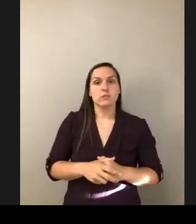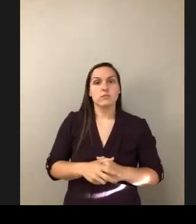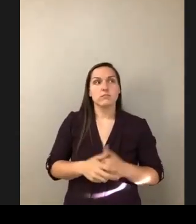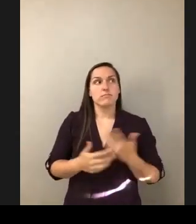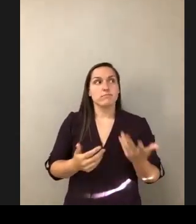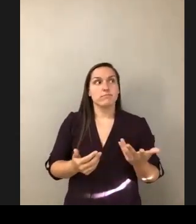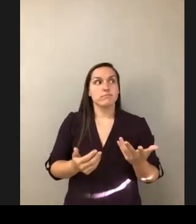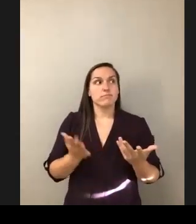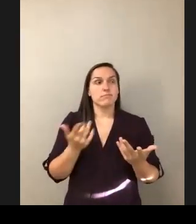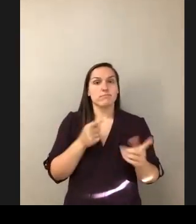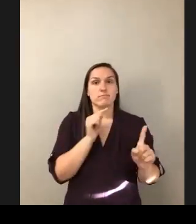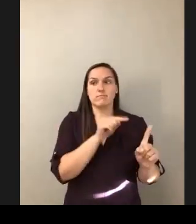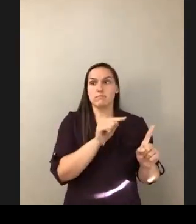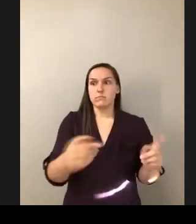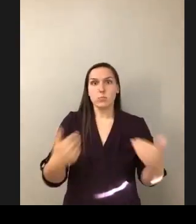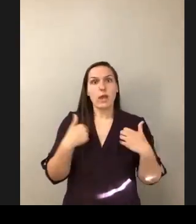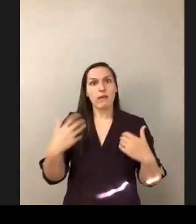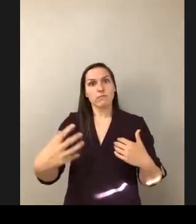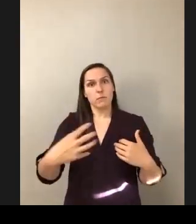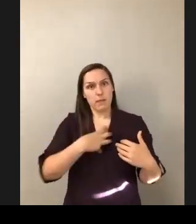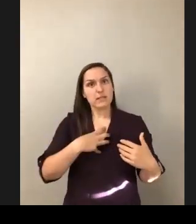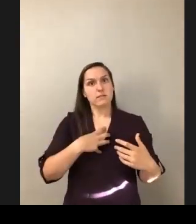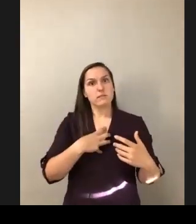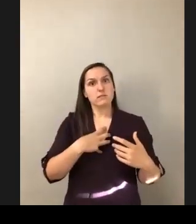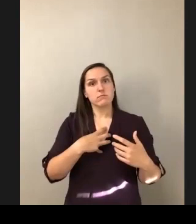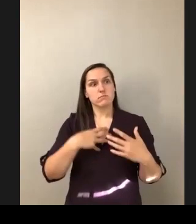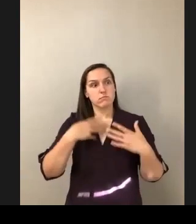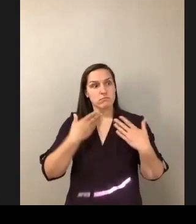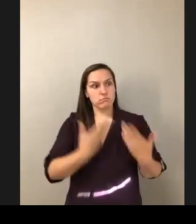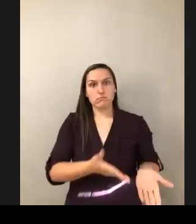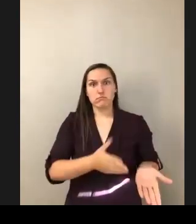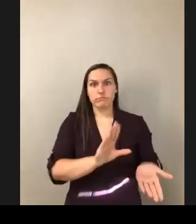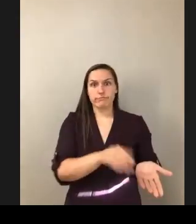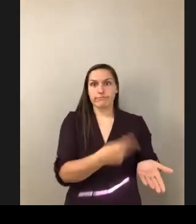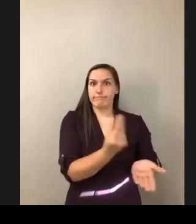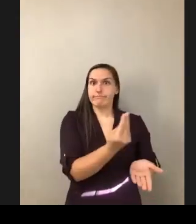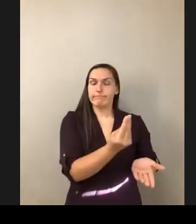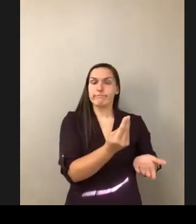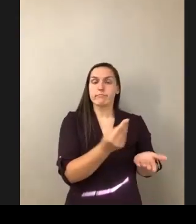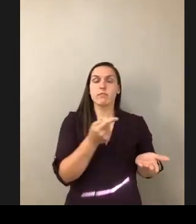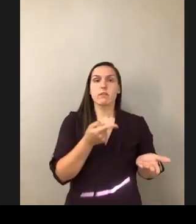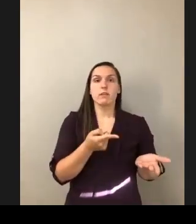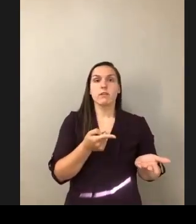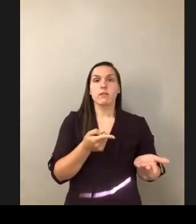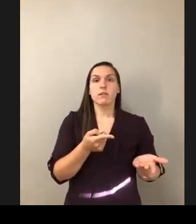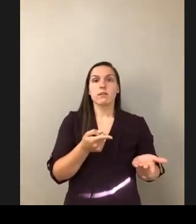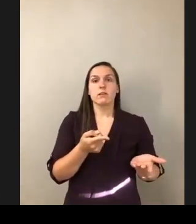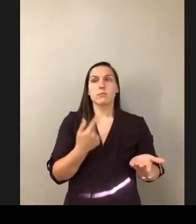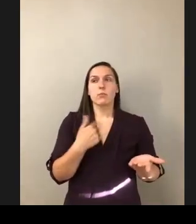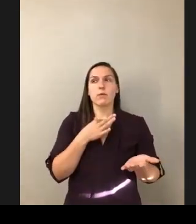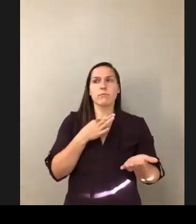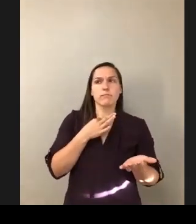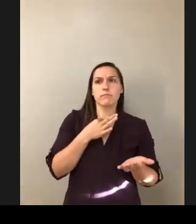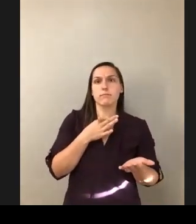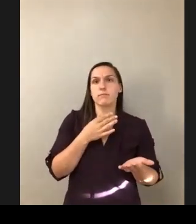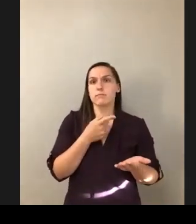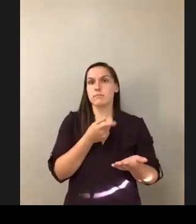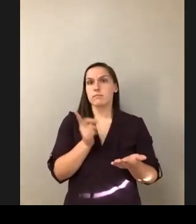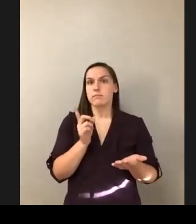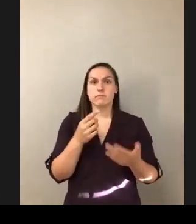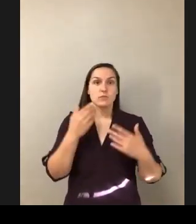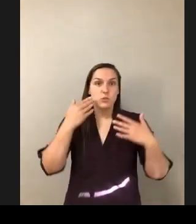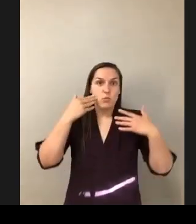we have complaints that are filed, but it will, we wonder, like, you don't know what you don't